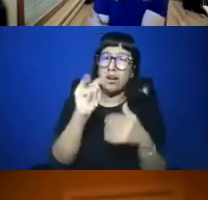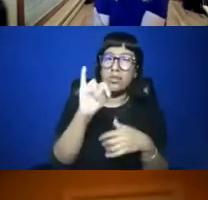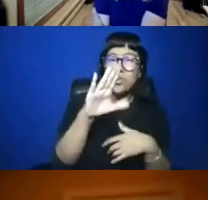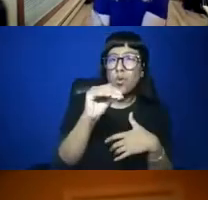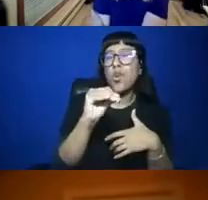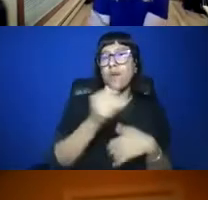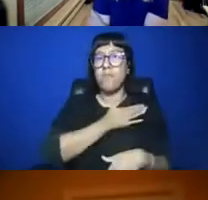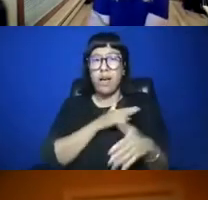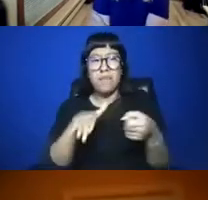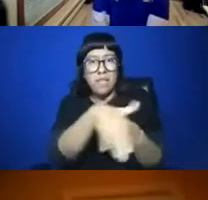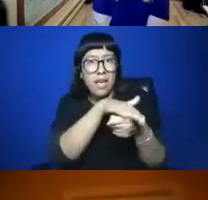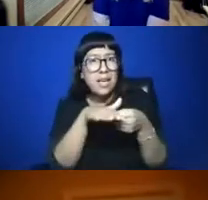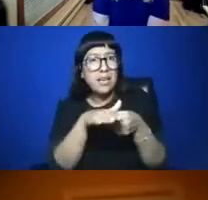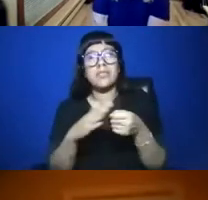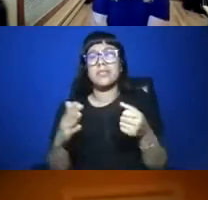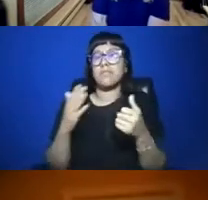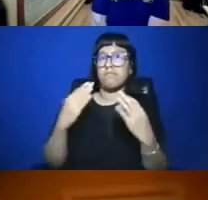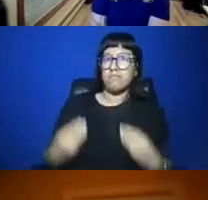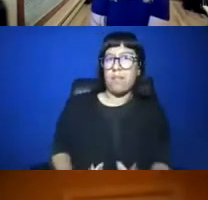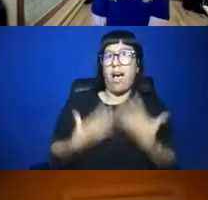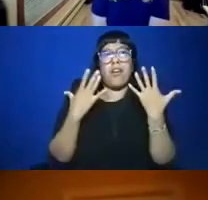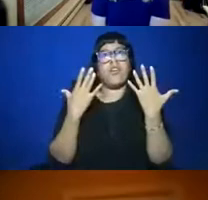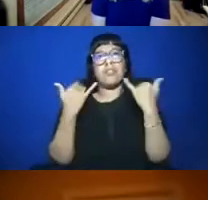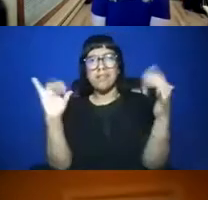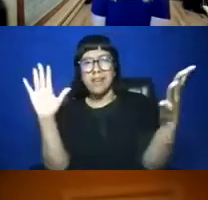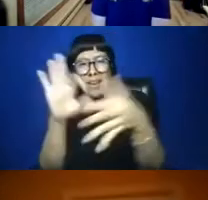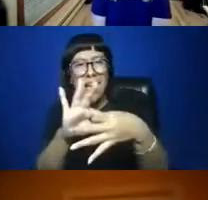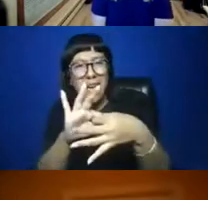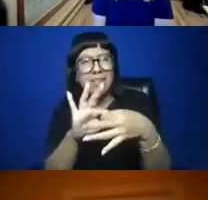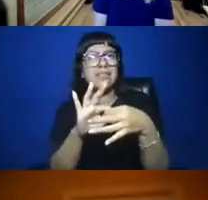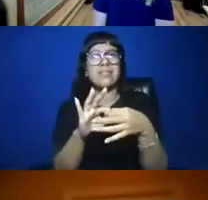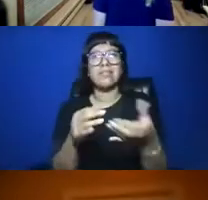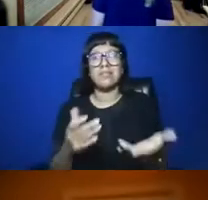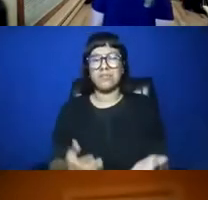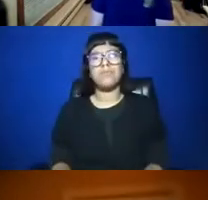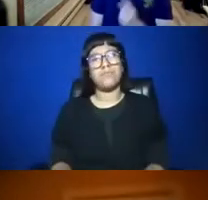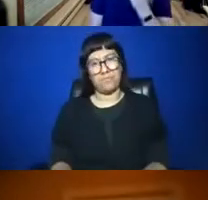know, inspire, connect really good to